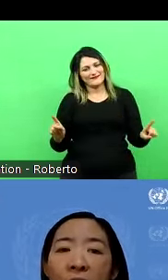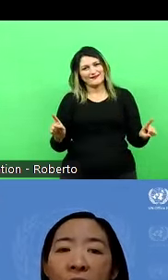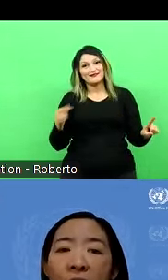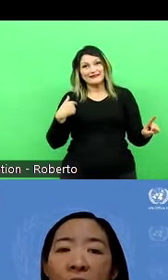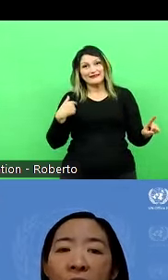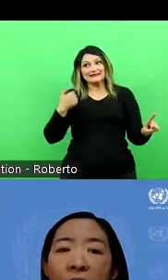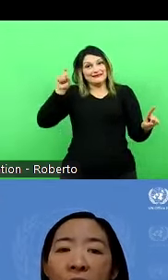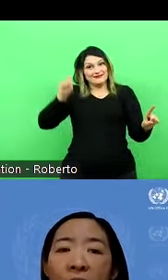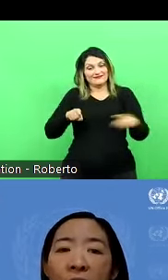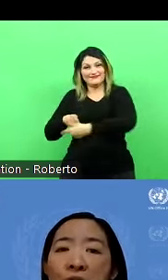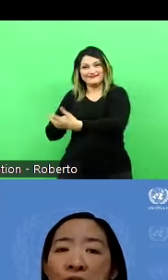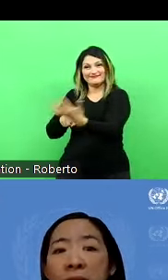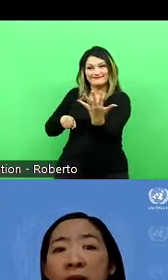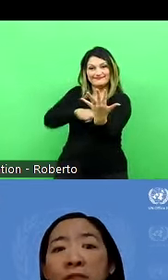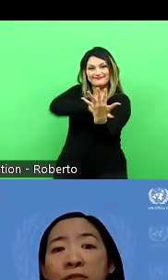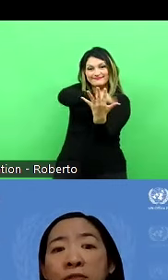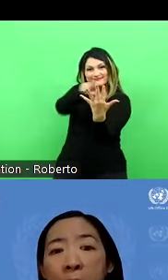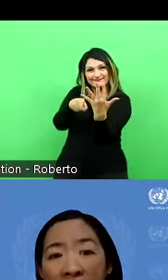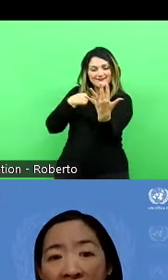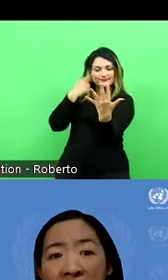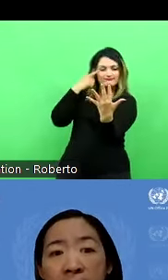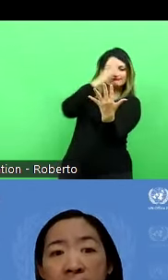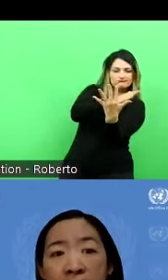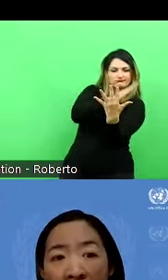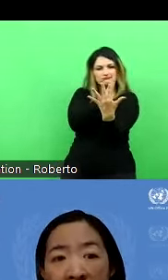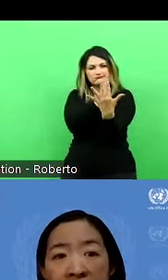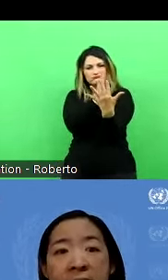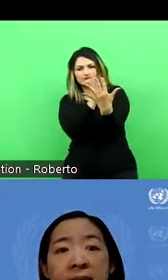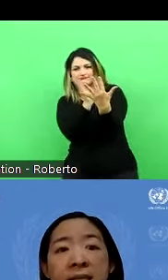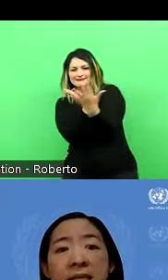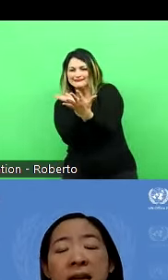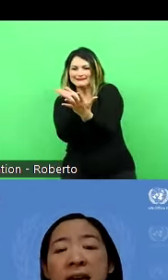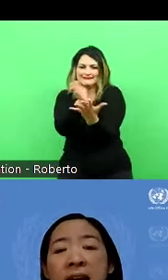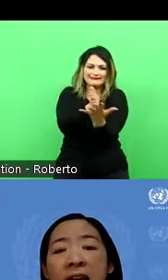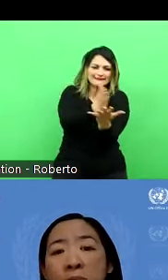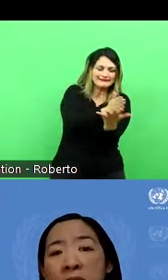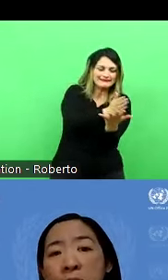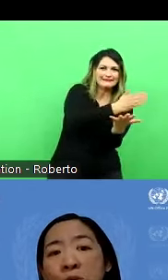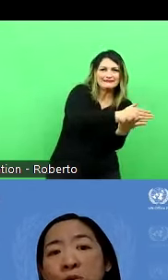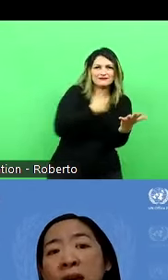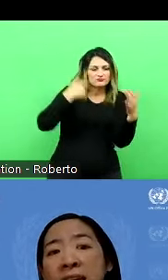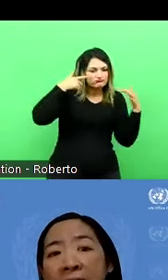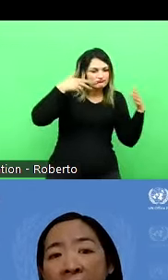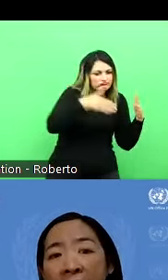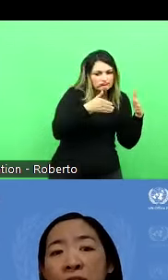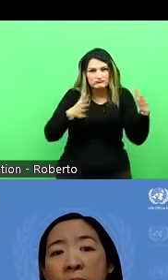the local governments would be able to improve the design of the planning policies and be able